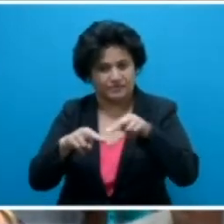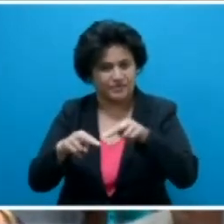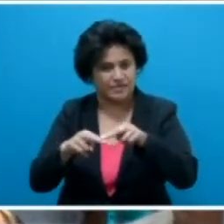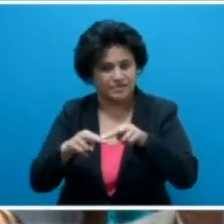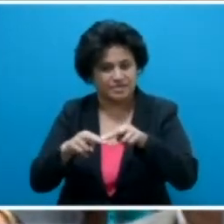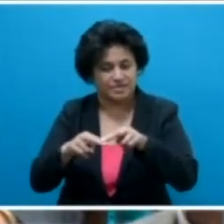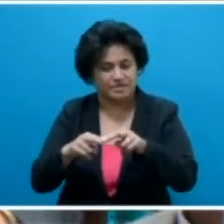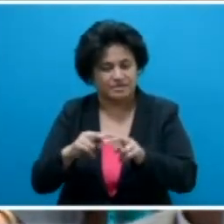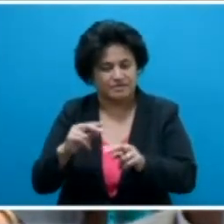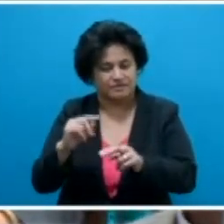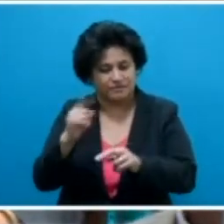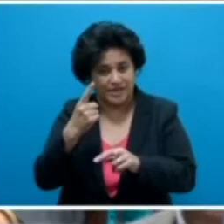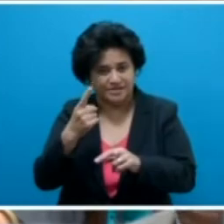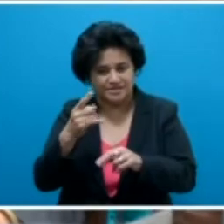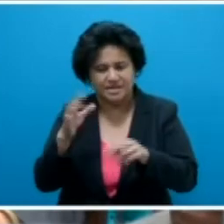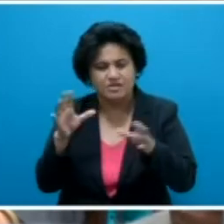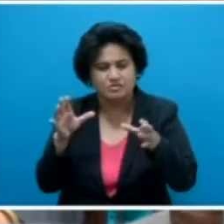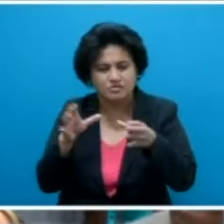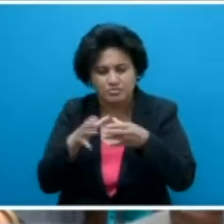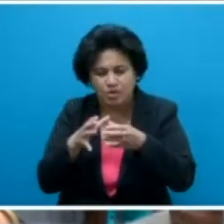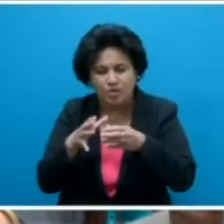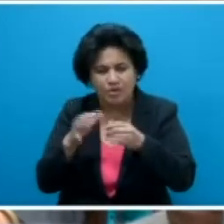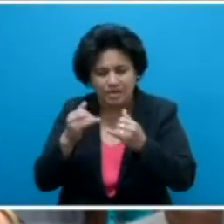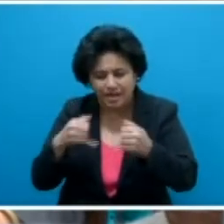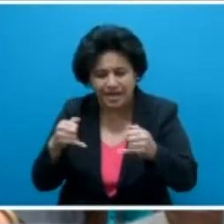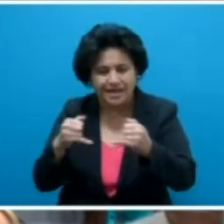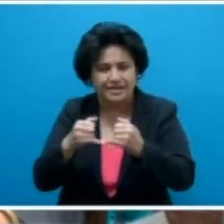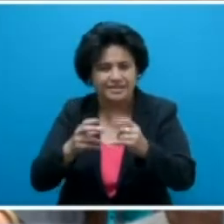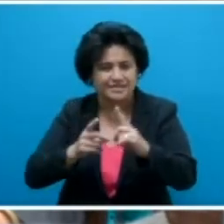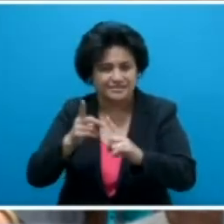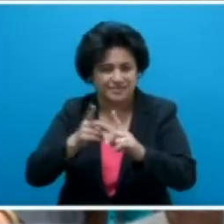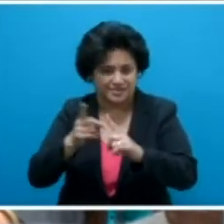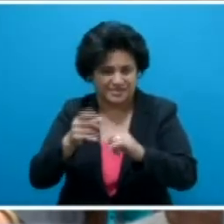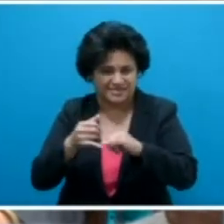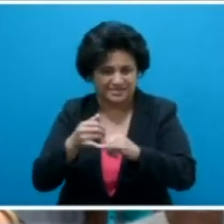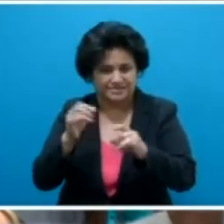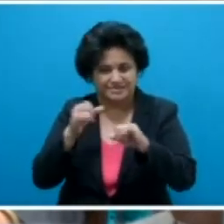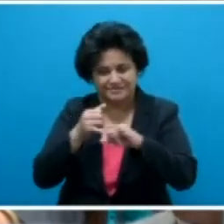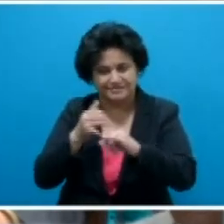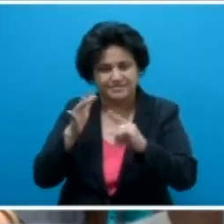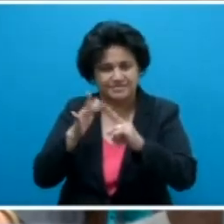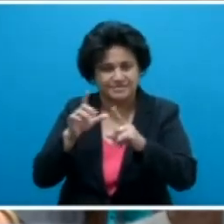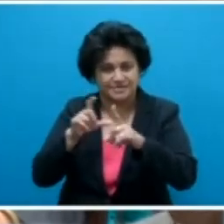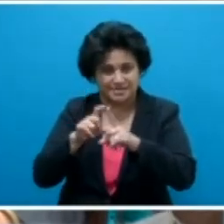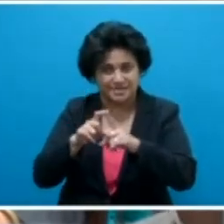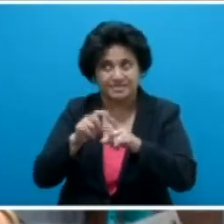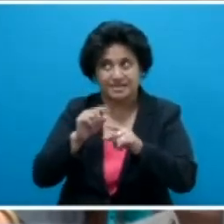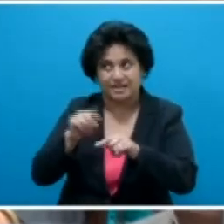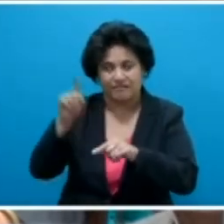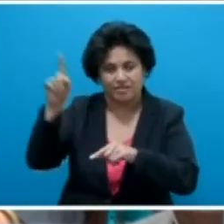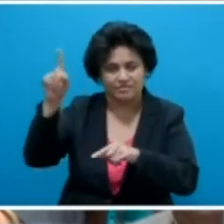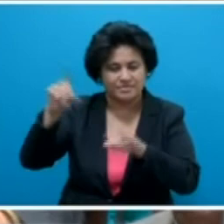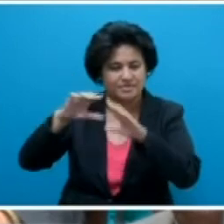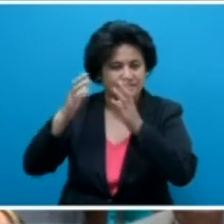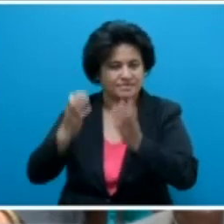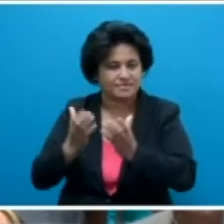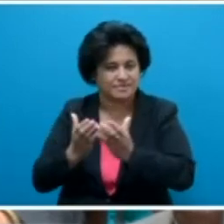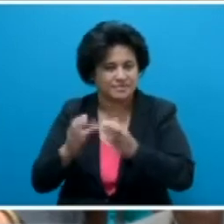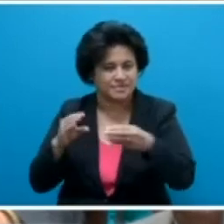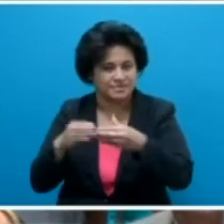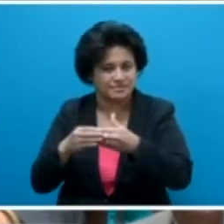state in the Pacific to access carbon and climate-related finance from the World Bank.